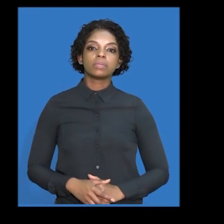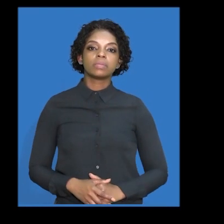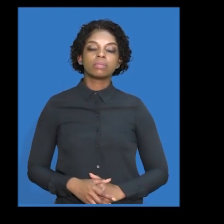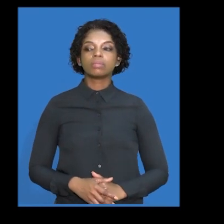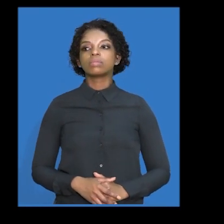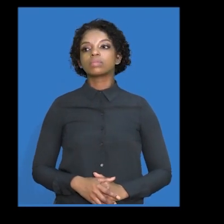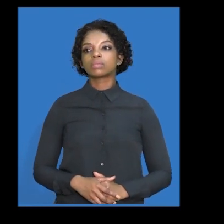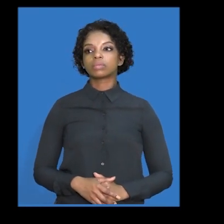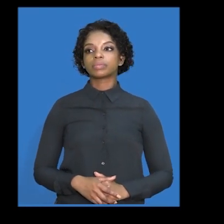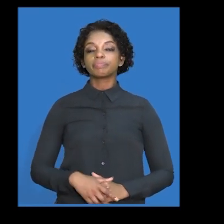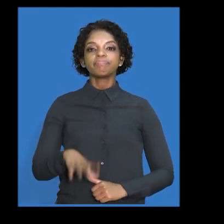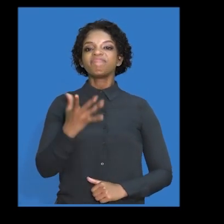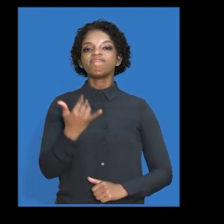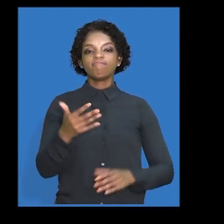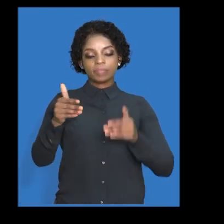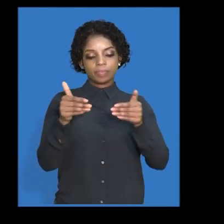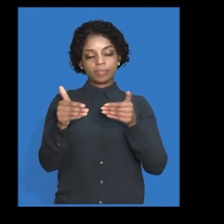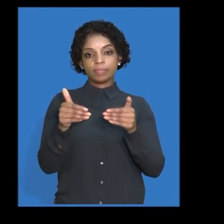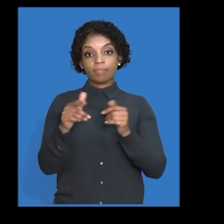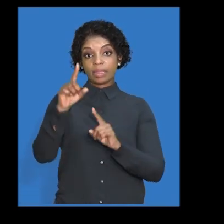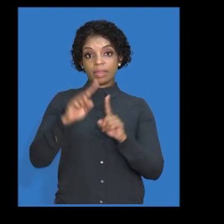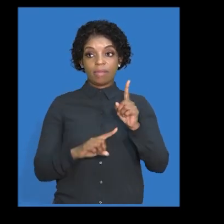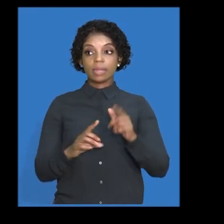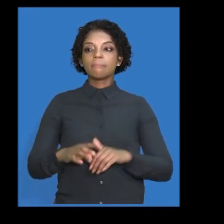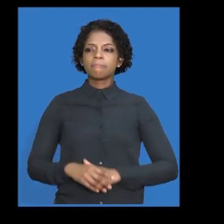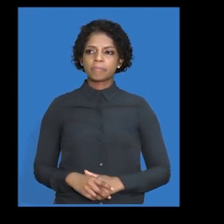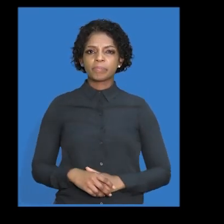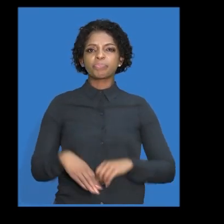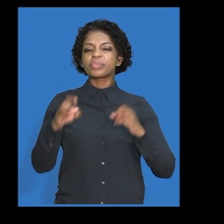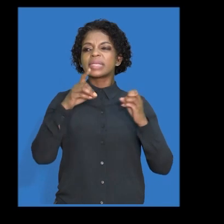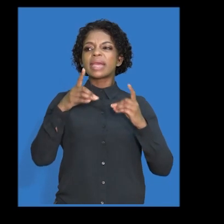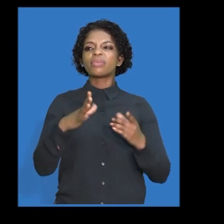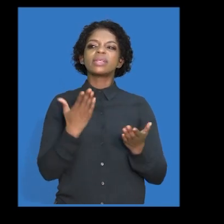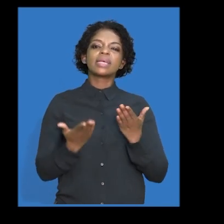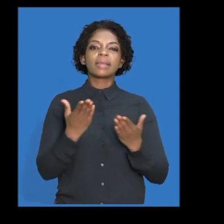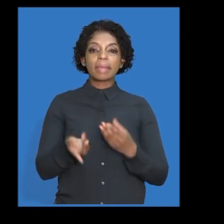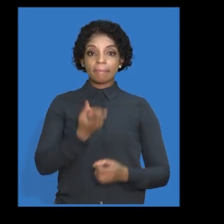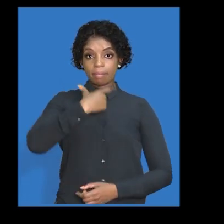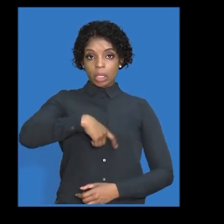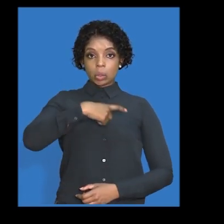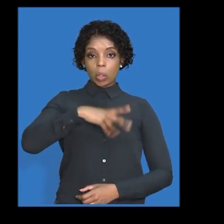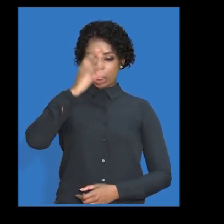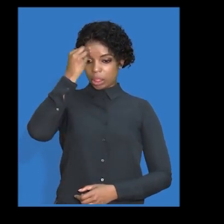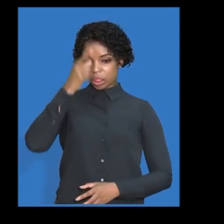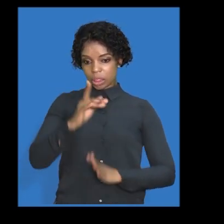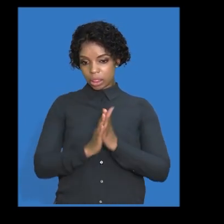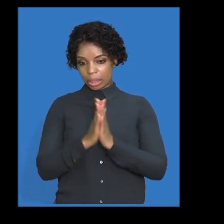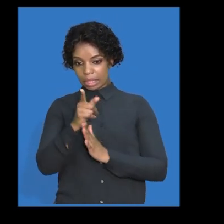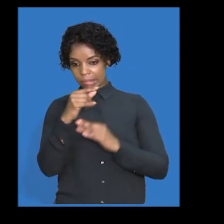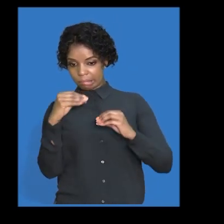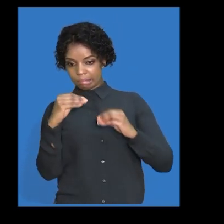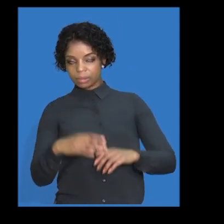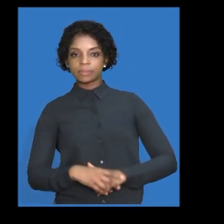If we look at management failure, directors may not have a direct interest in the company, which can hamper growth and